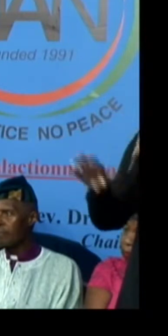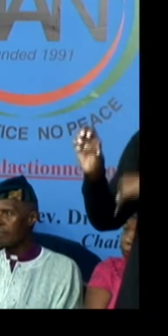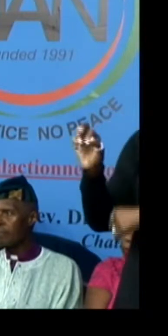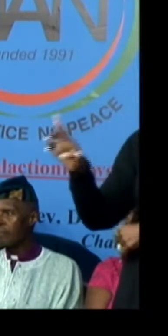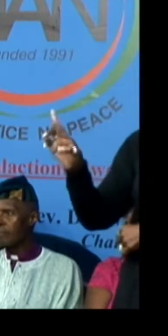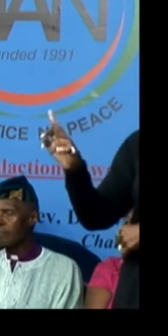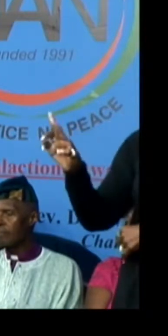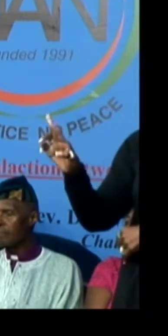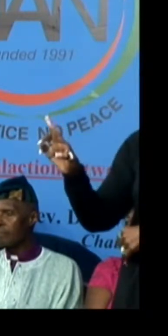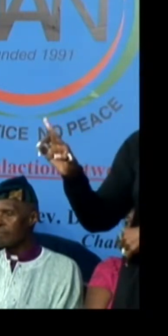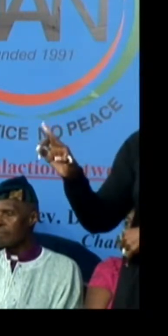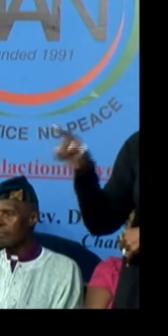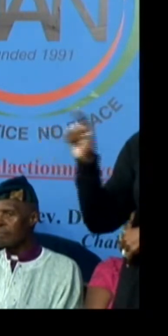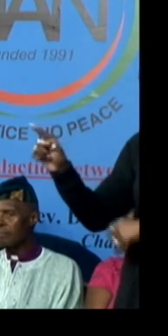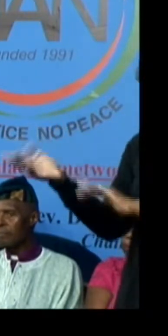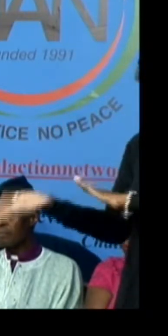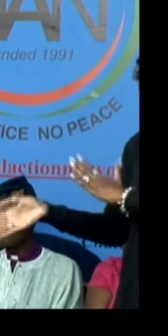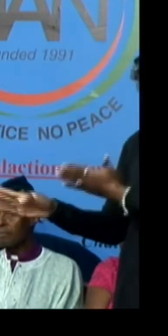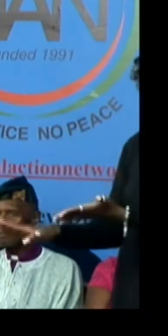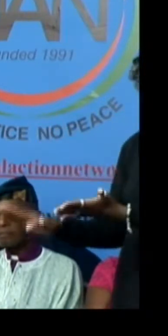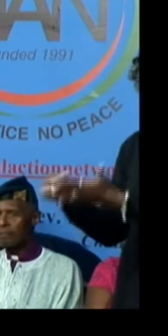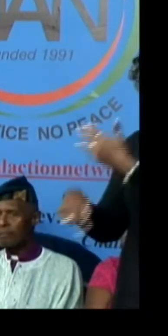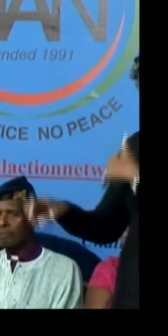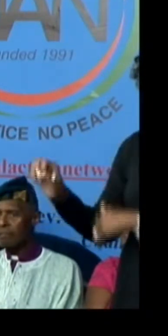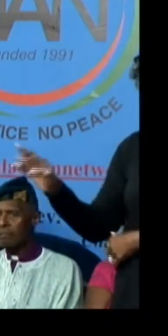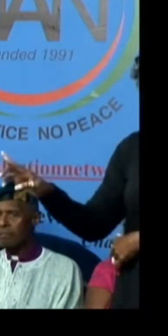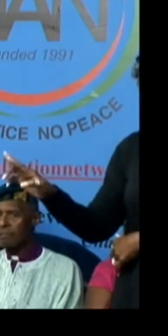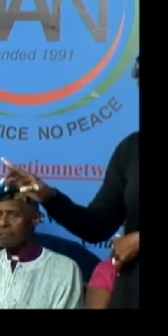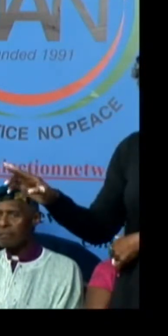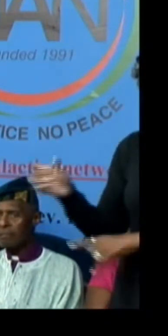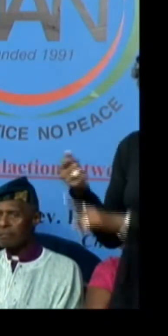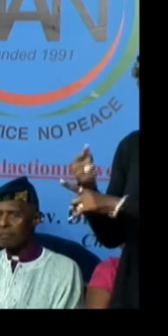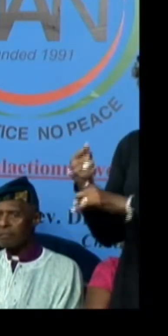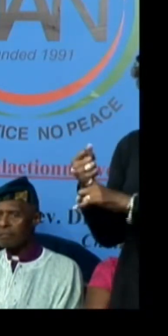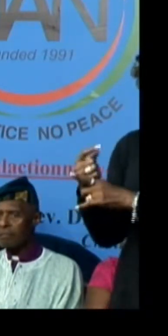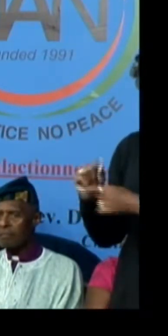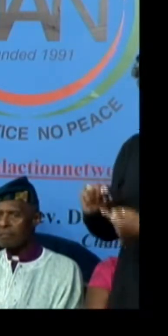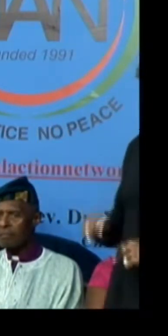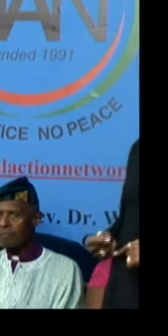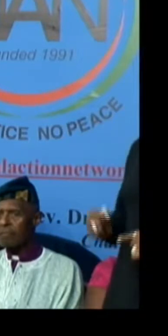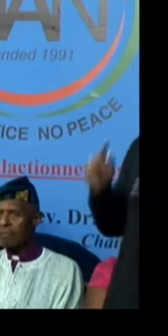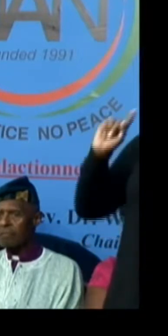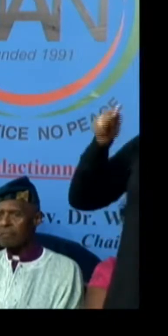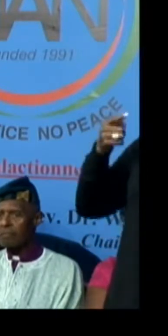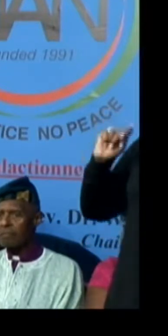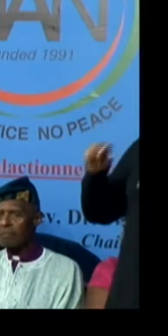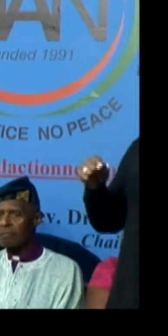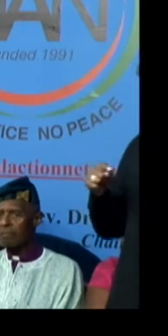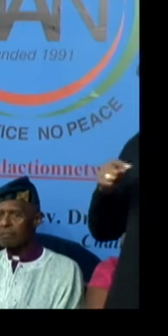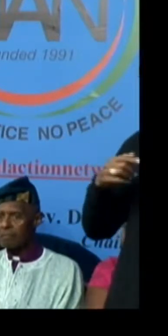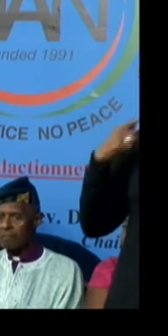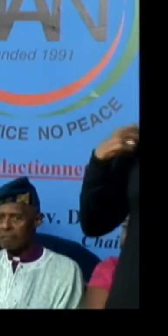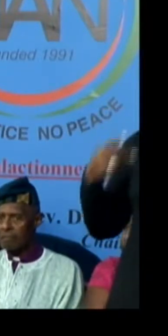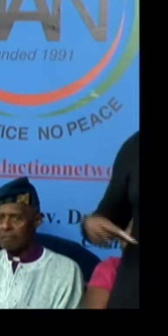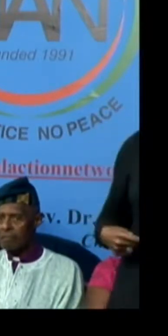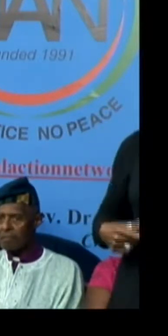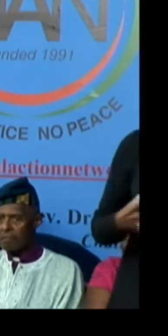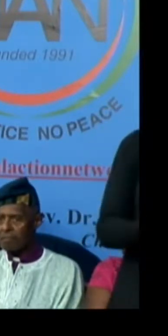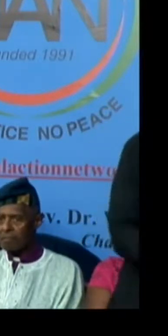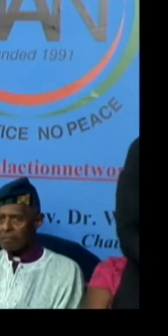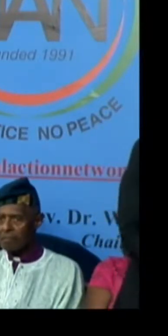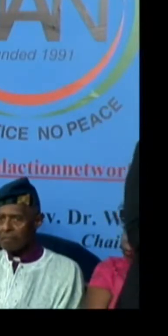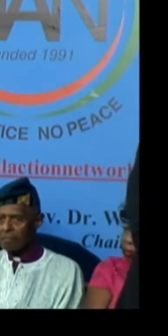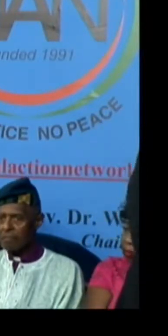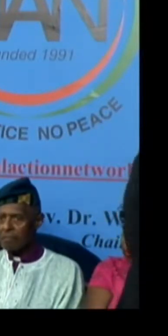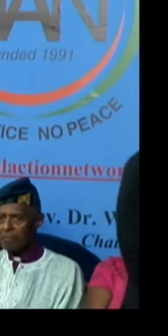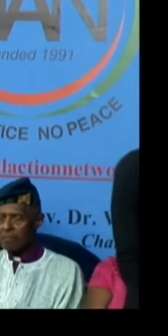decree. Well, I guess so. If y'all run around joking, telling cops, go ahead and be rough, just throw their heads in. Doesn't matter if you hit